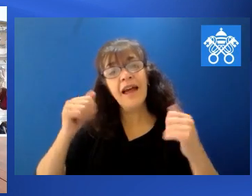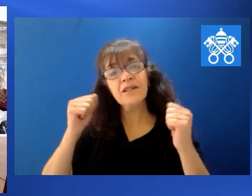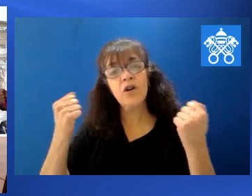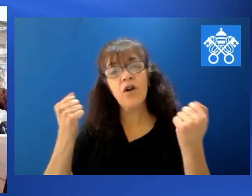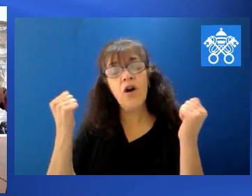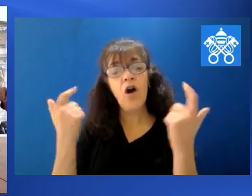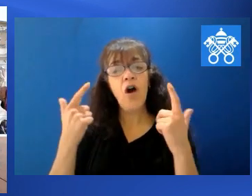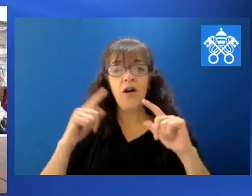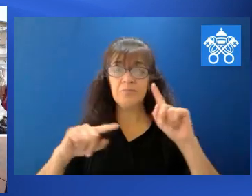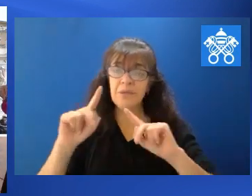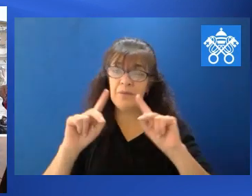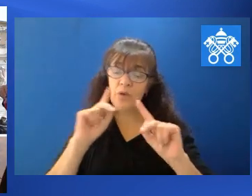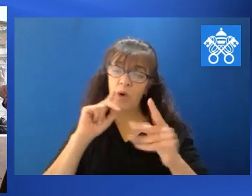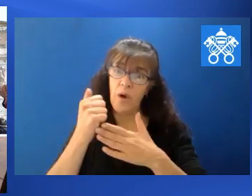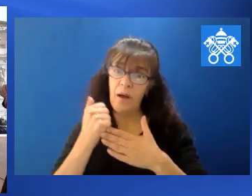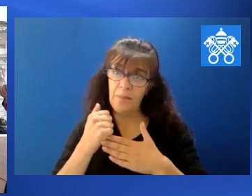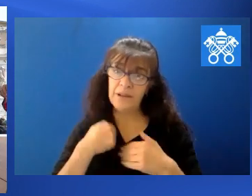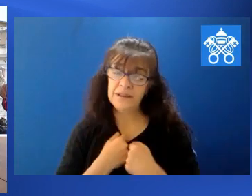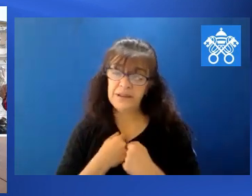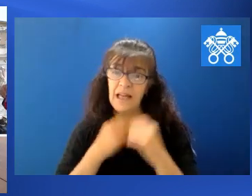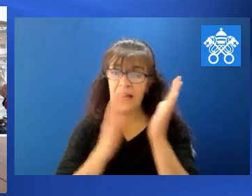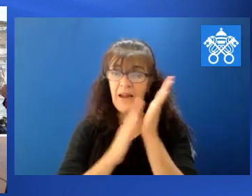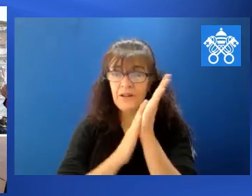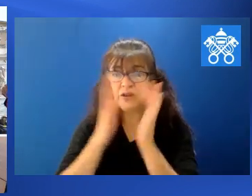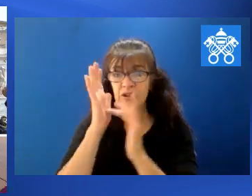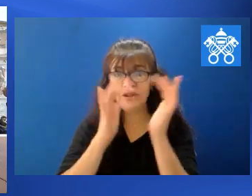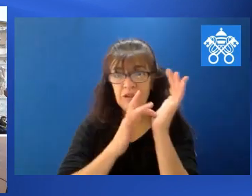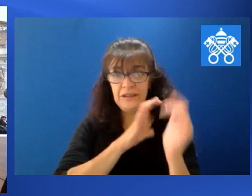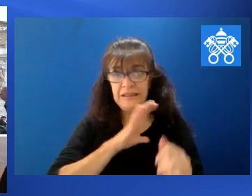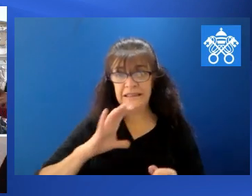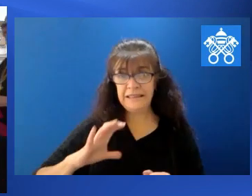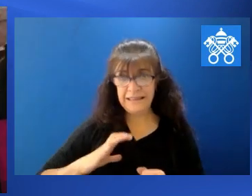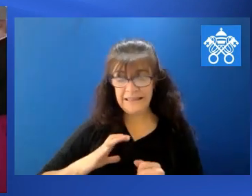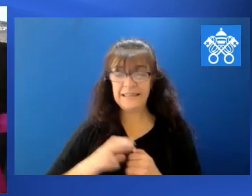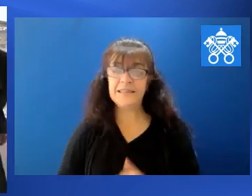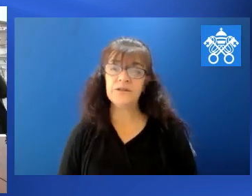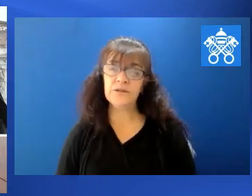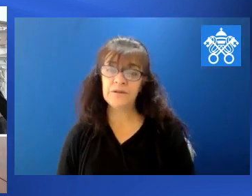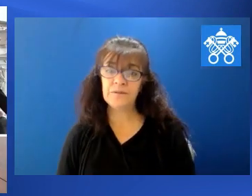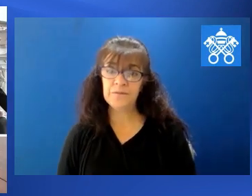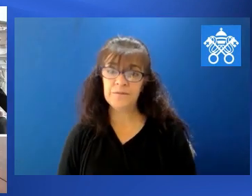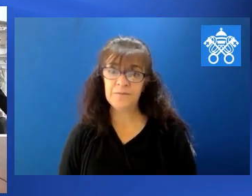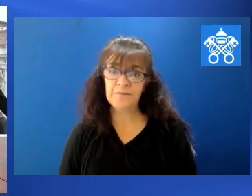possible, and to all of you for joining us. Laudetur Jesus Christus, praised be Jesus Christ.